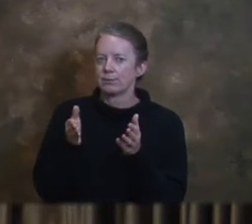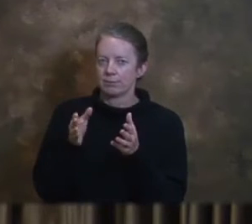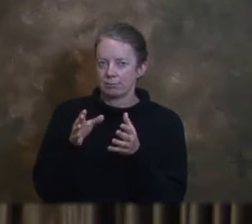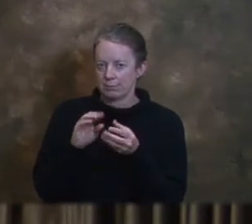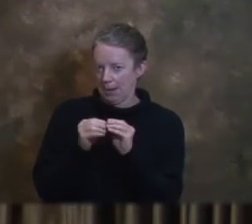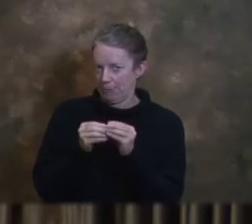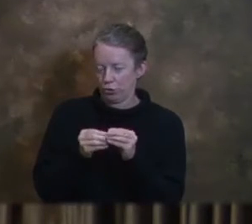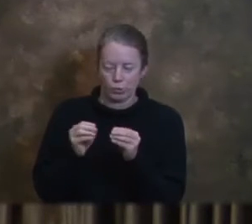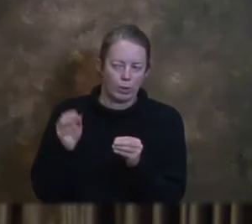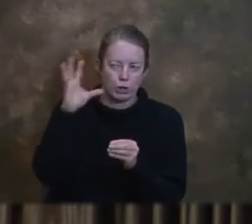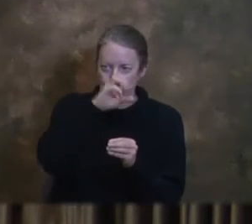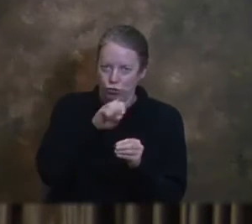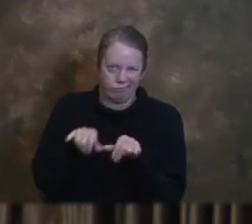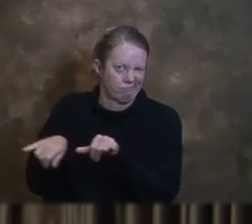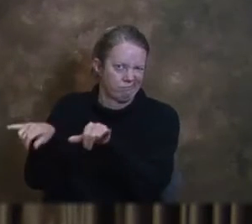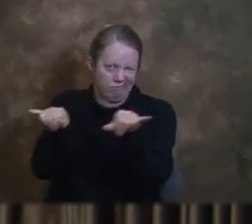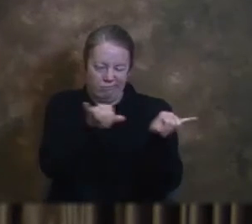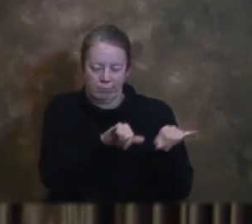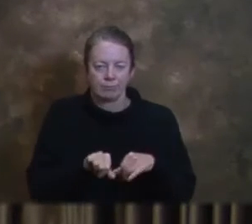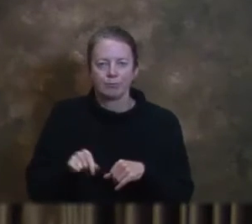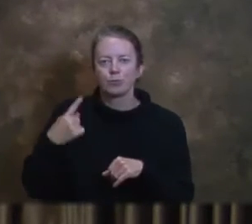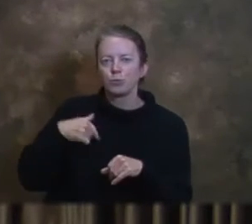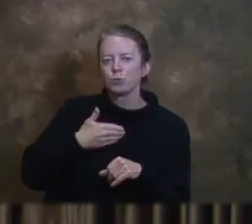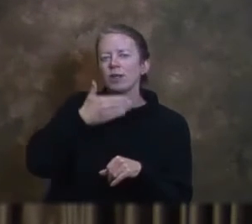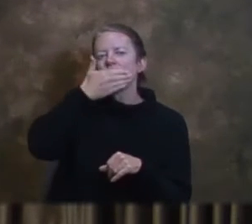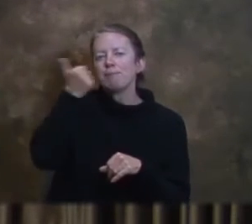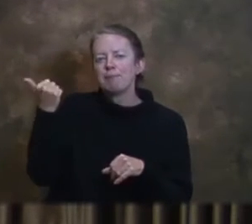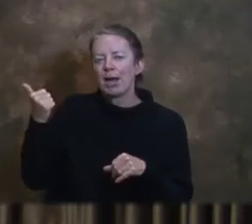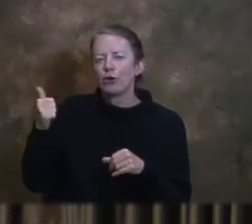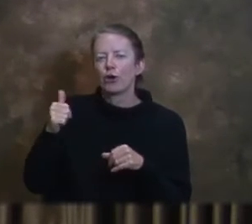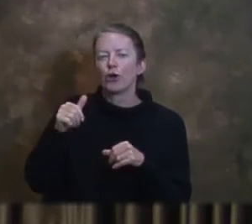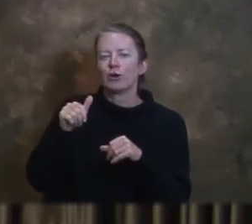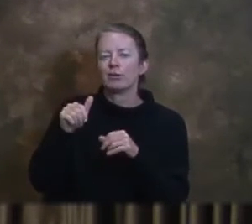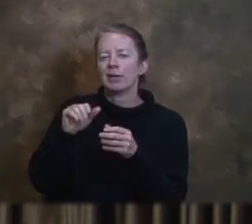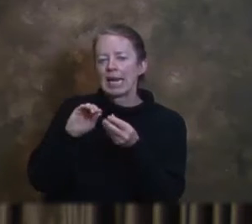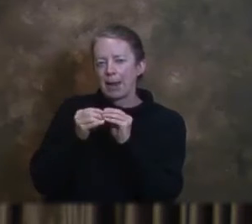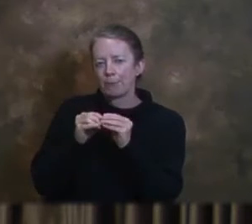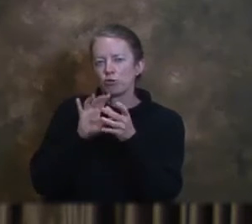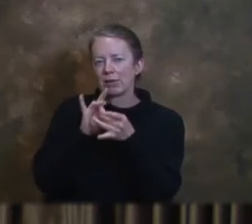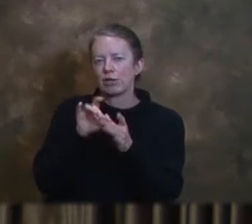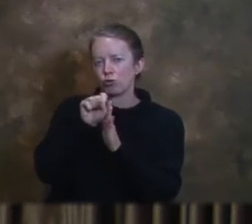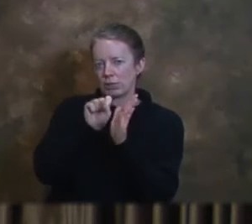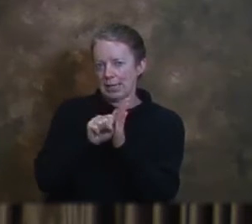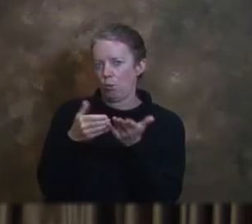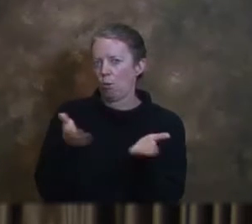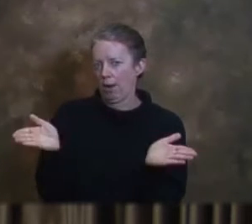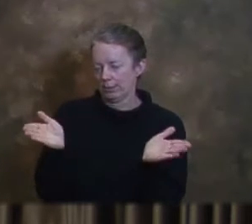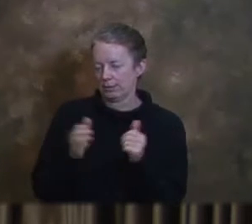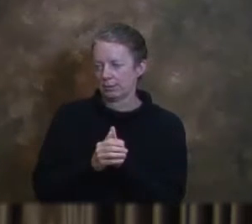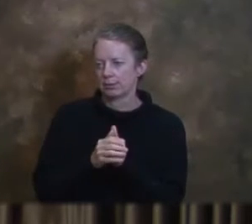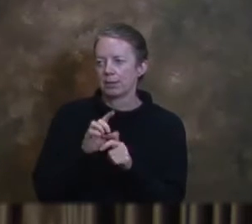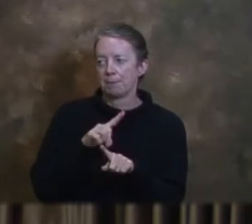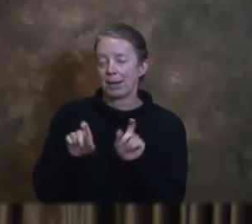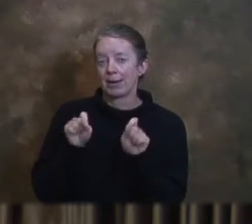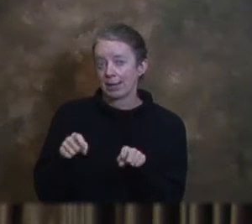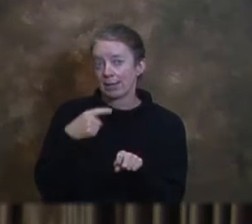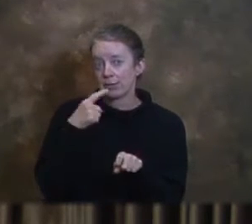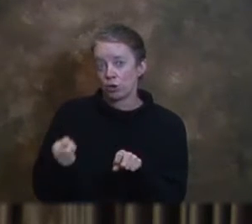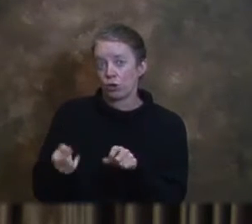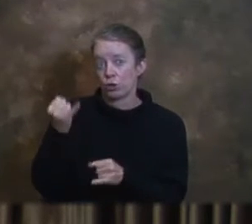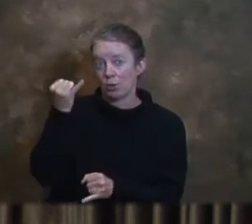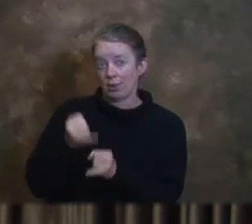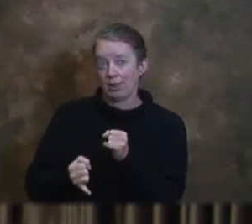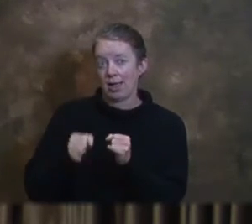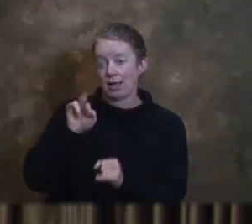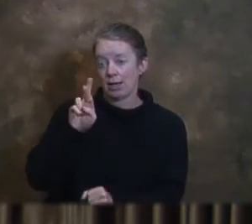state. So, we have much better aggregate data around statewide numbers. What I can tell you is the last